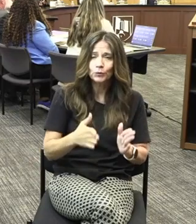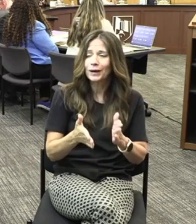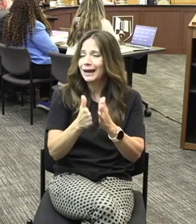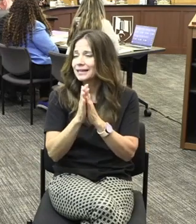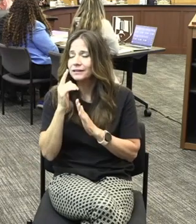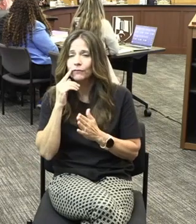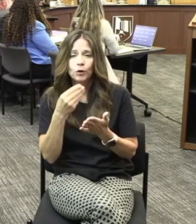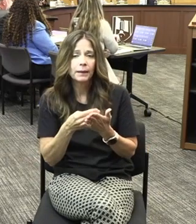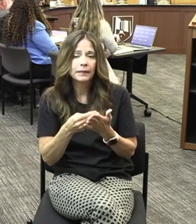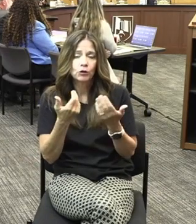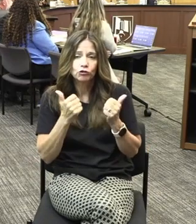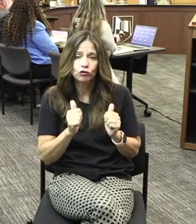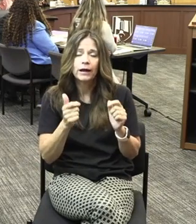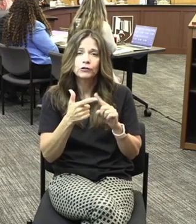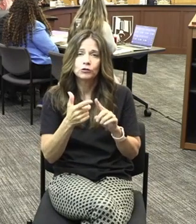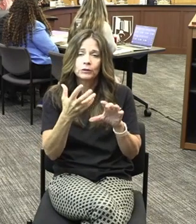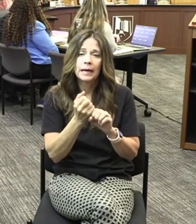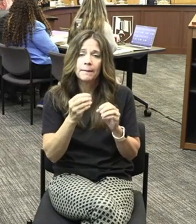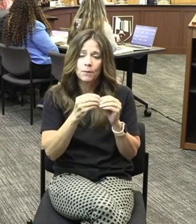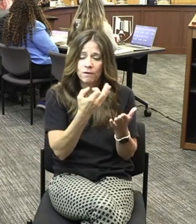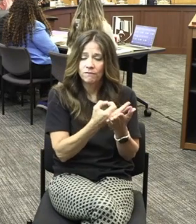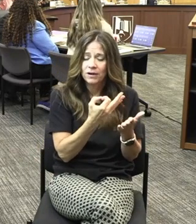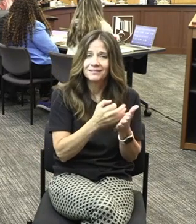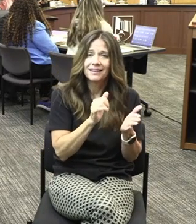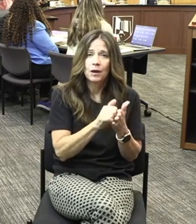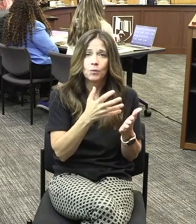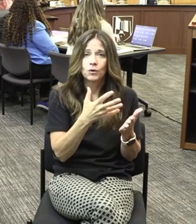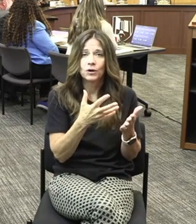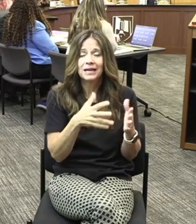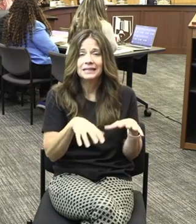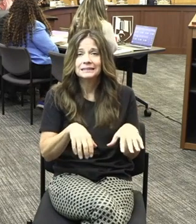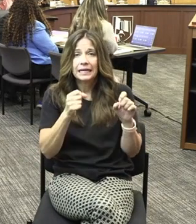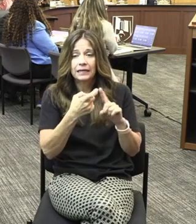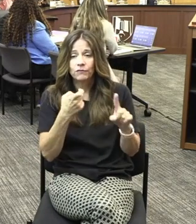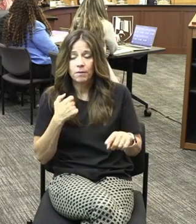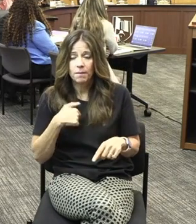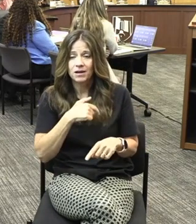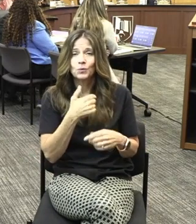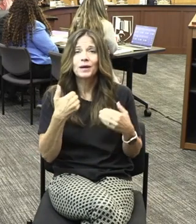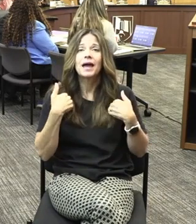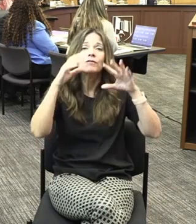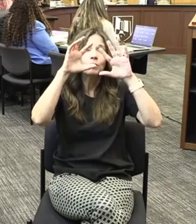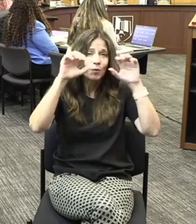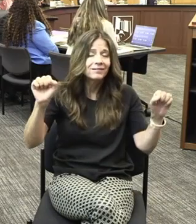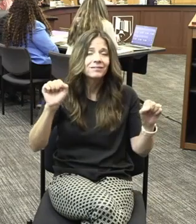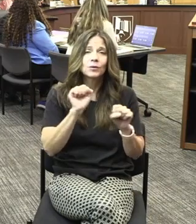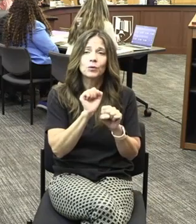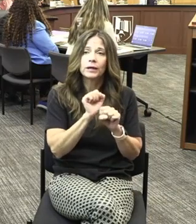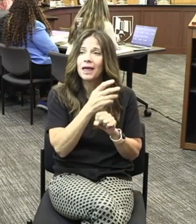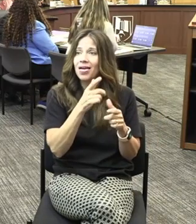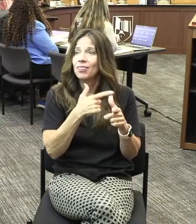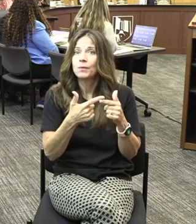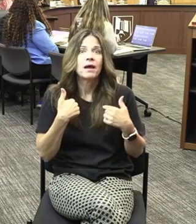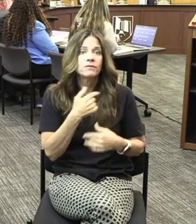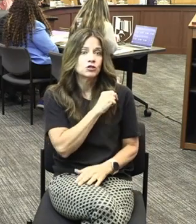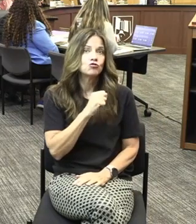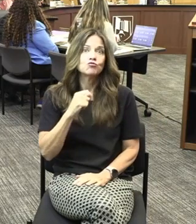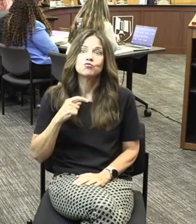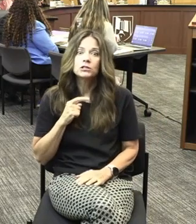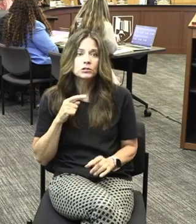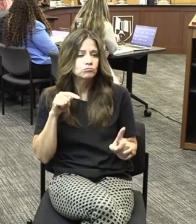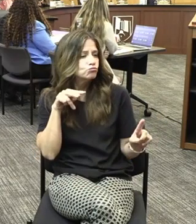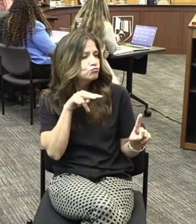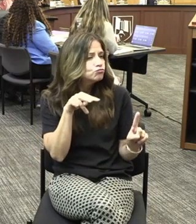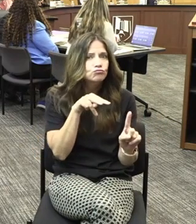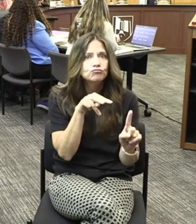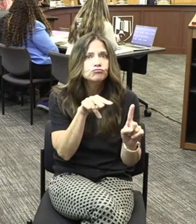or trying to restore funds that have been taken away from us. We have a president that's out there doing the same thing, but yeah, we have a trustee that says, well, I want his calendar. I want to know what he's doing